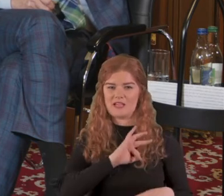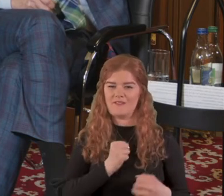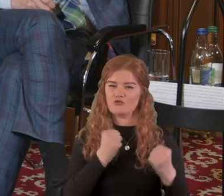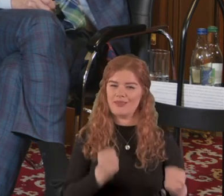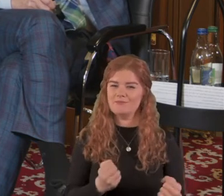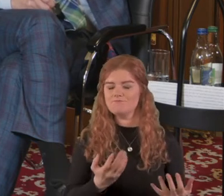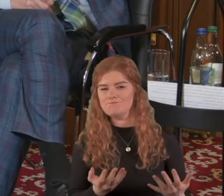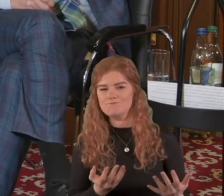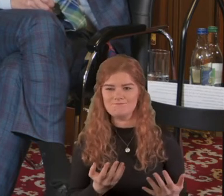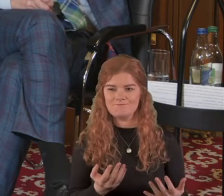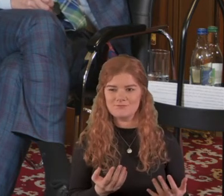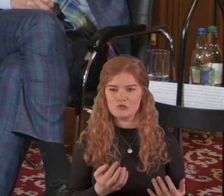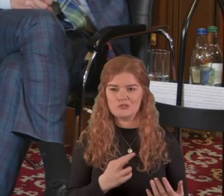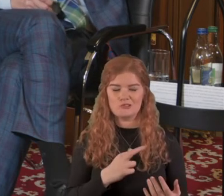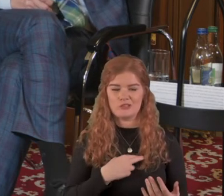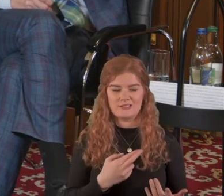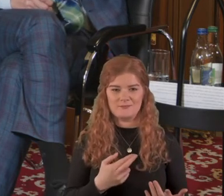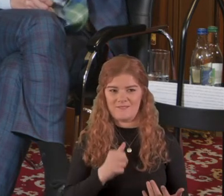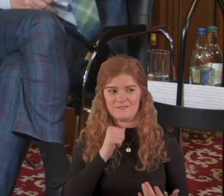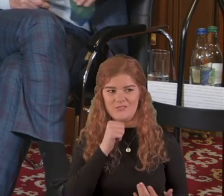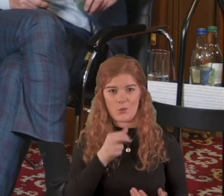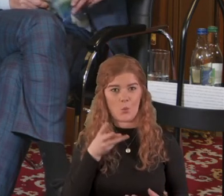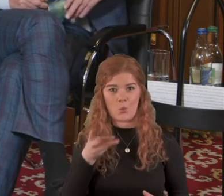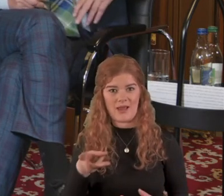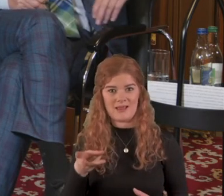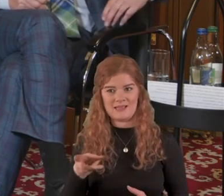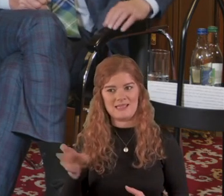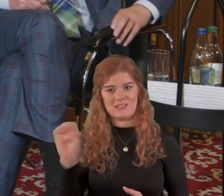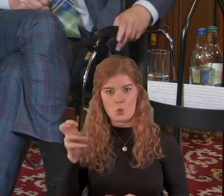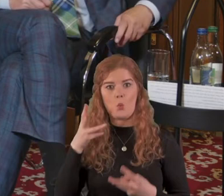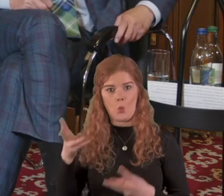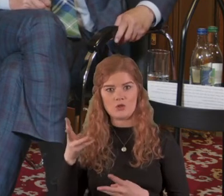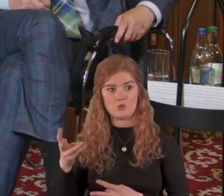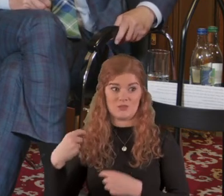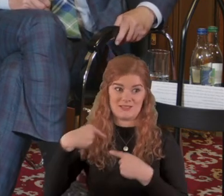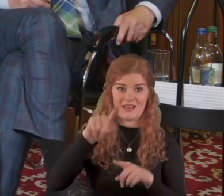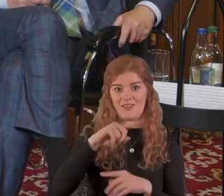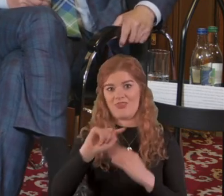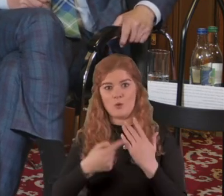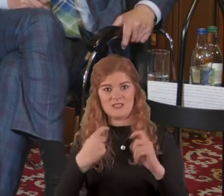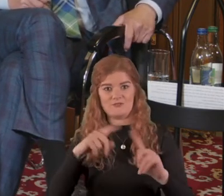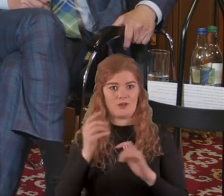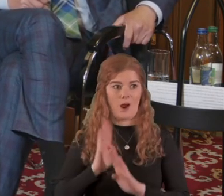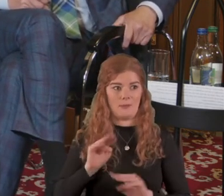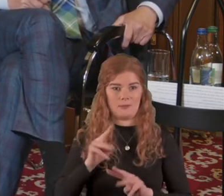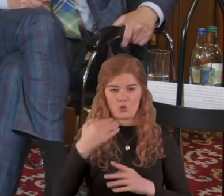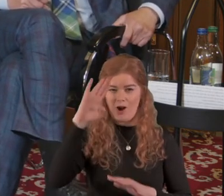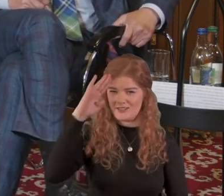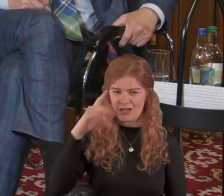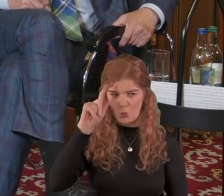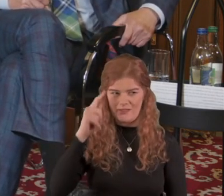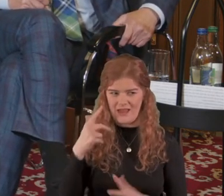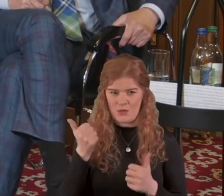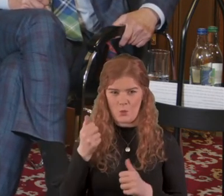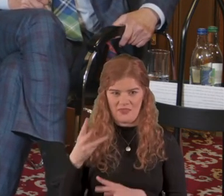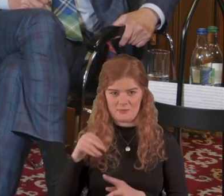There was absolutely no way that the British wanted to commit thousands of troops to Ireland, and I'm not sure there was any way that it could have